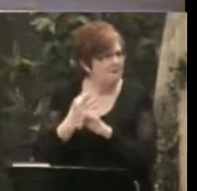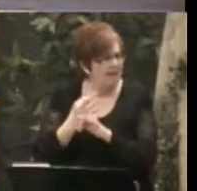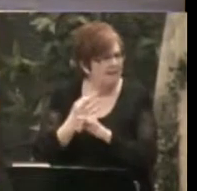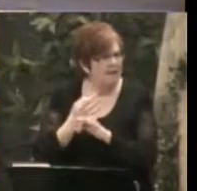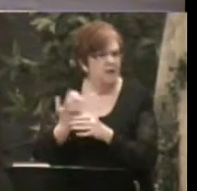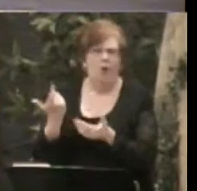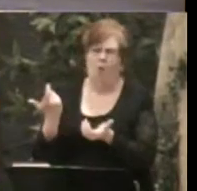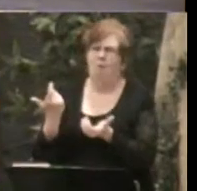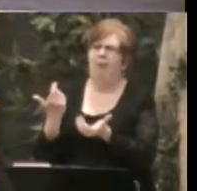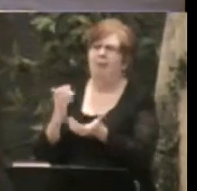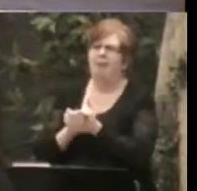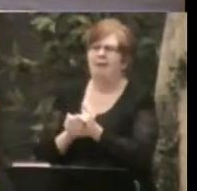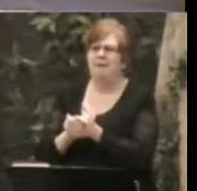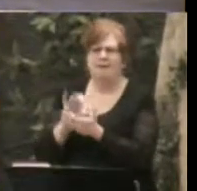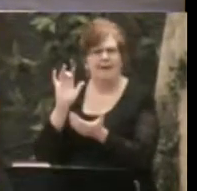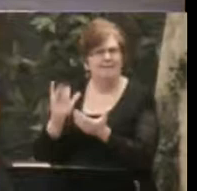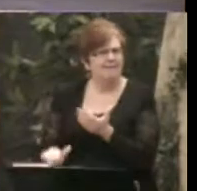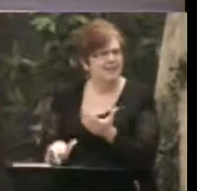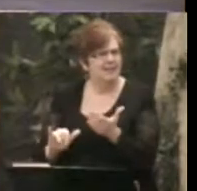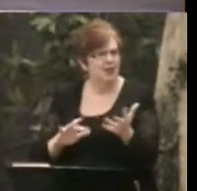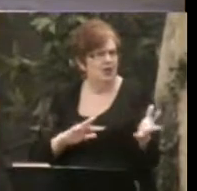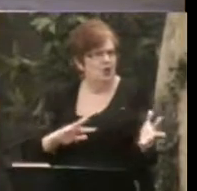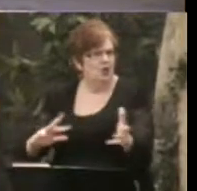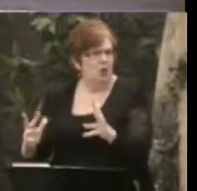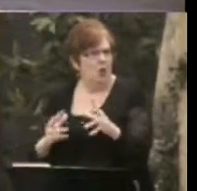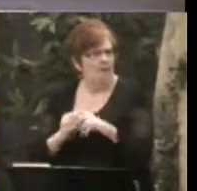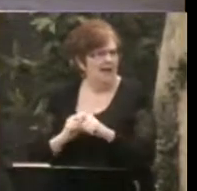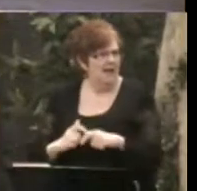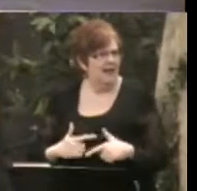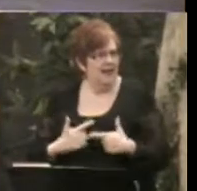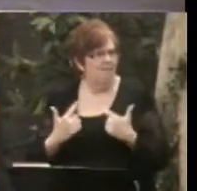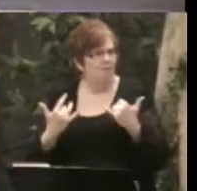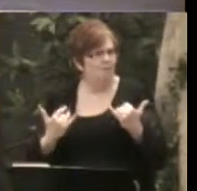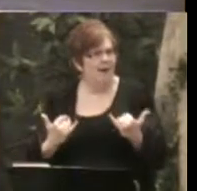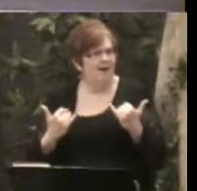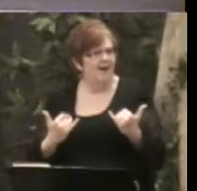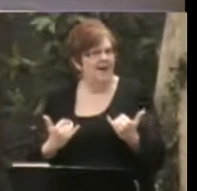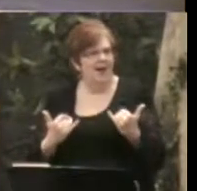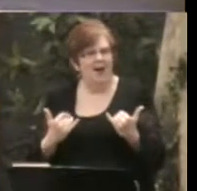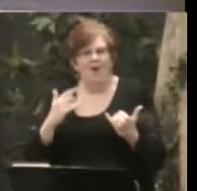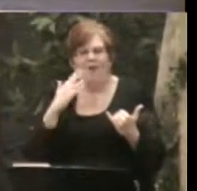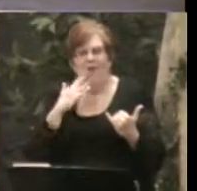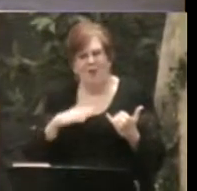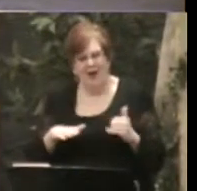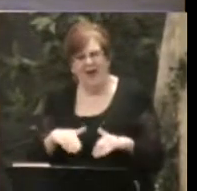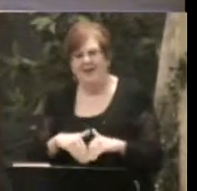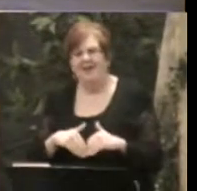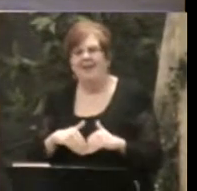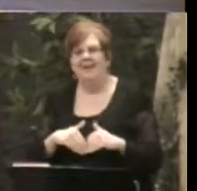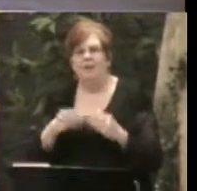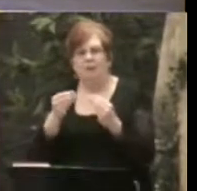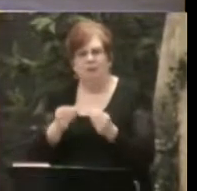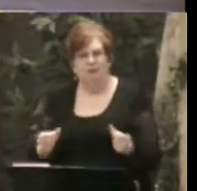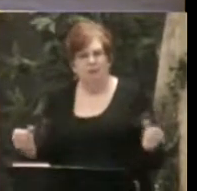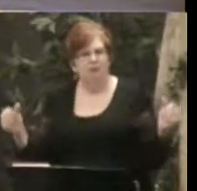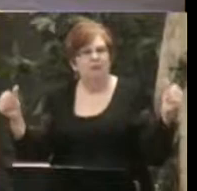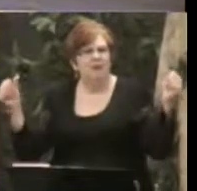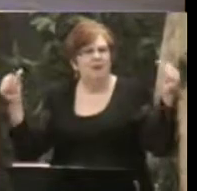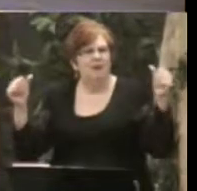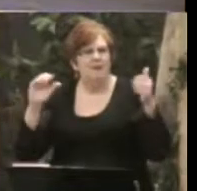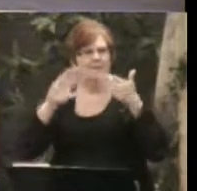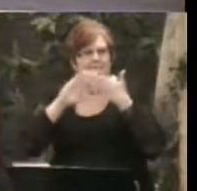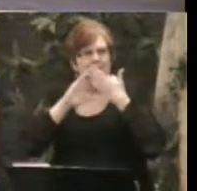conviction that this storm that is in their lives right now will soon give way to